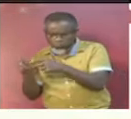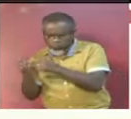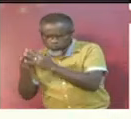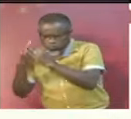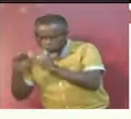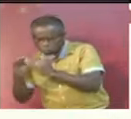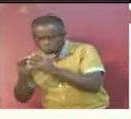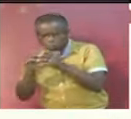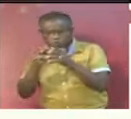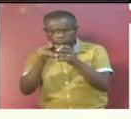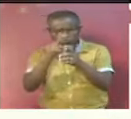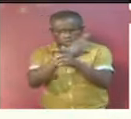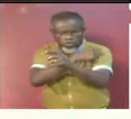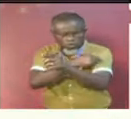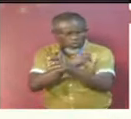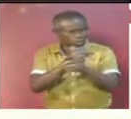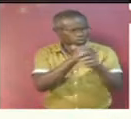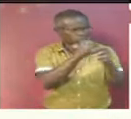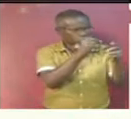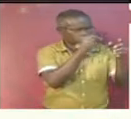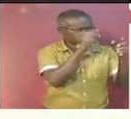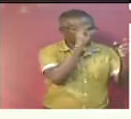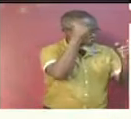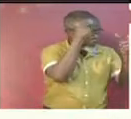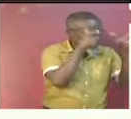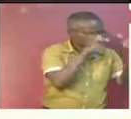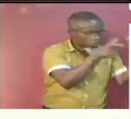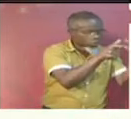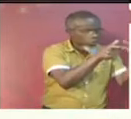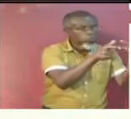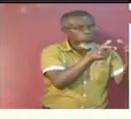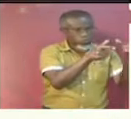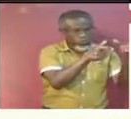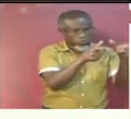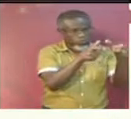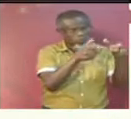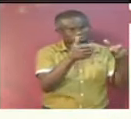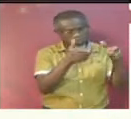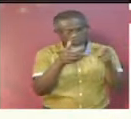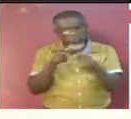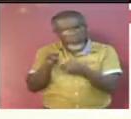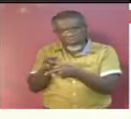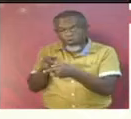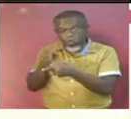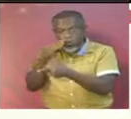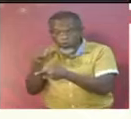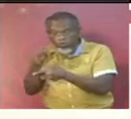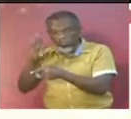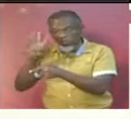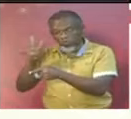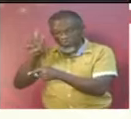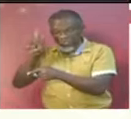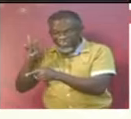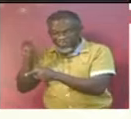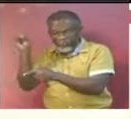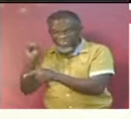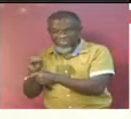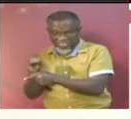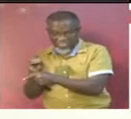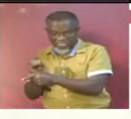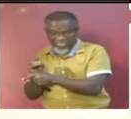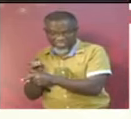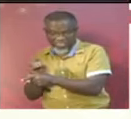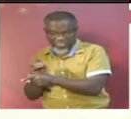7% of the, or 6.9% of those fatalities may have occurred at home, whereas the vast majority would have occurred within